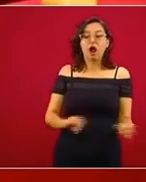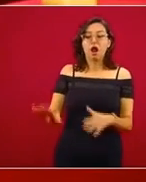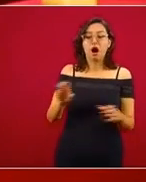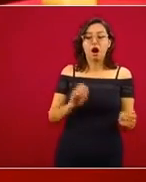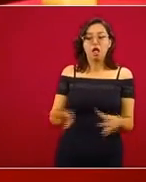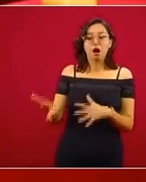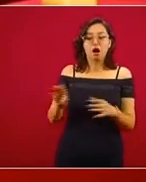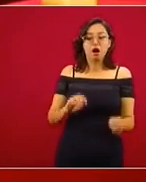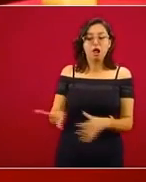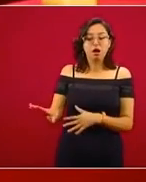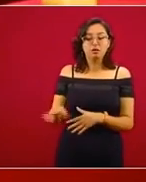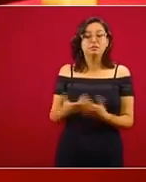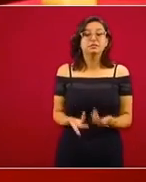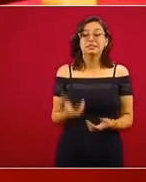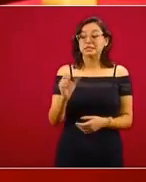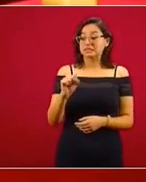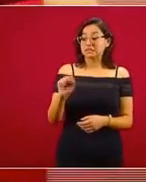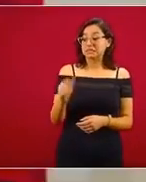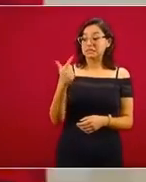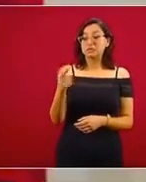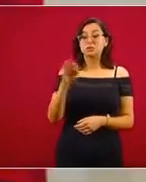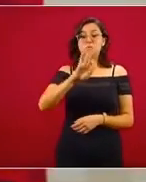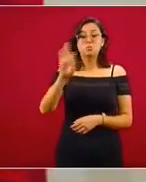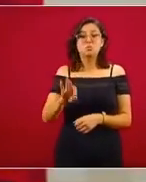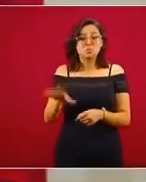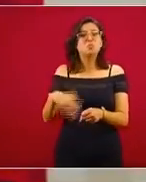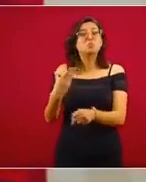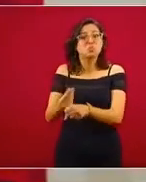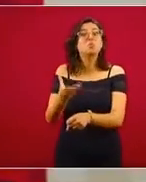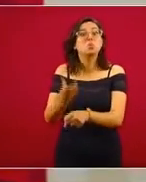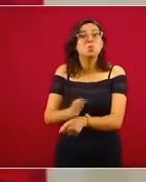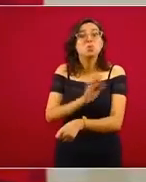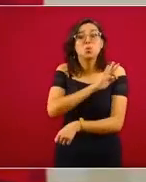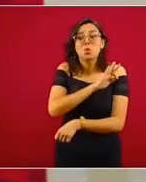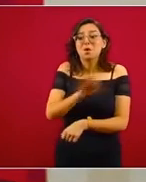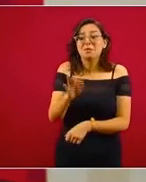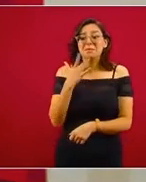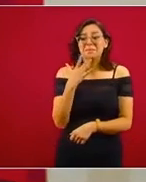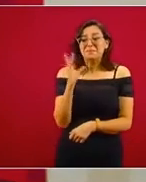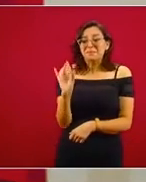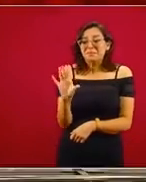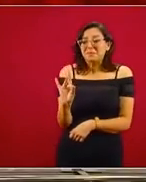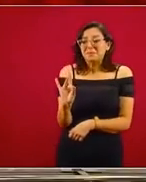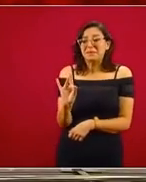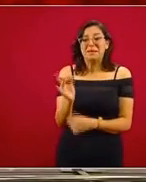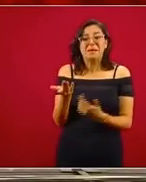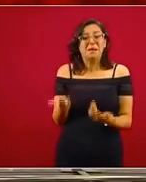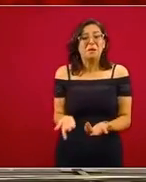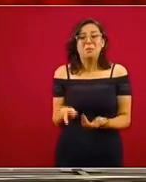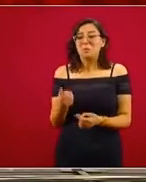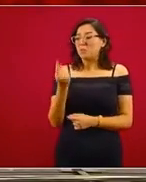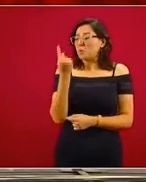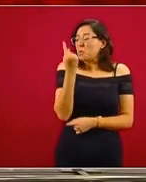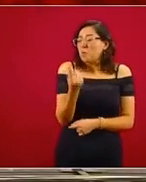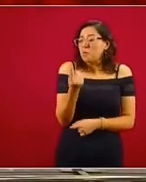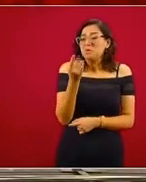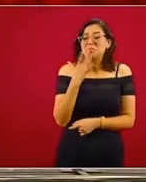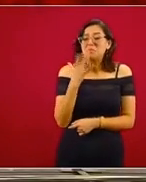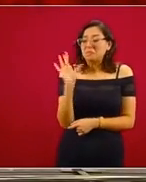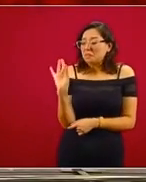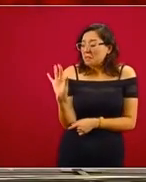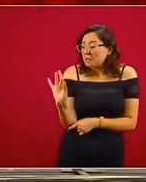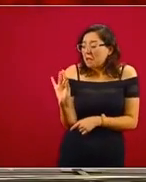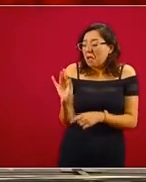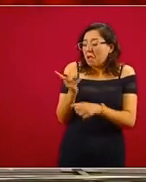que más del 67% of those were repairable. 67% de ellos eran reparables. So we did need to change a little light, Había a que little cambiarles un lever, a poquito, little una button, a palanquita, little